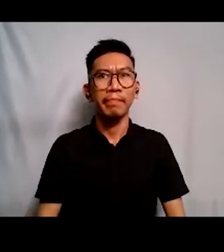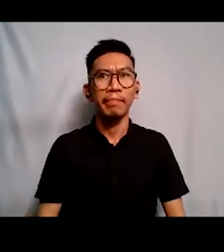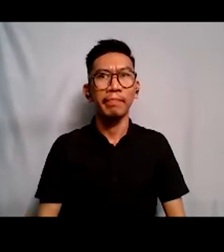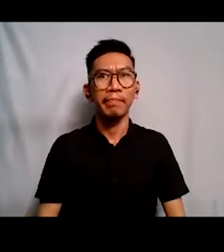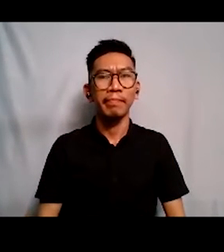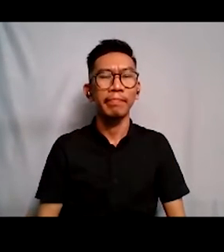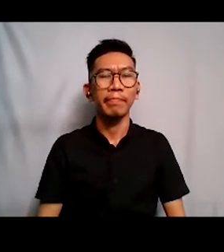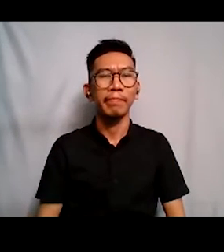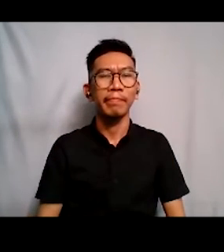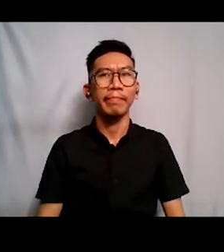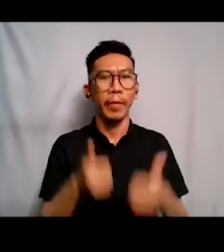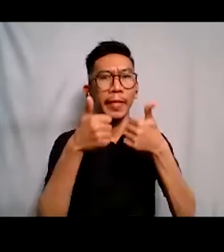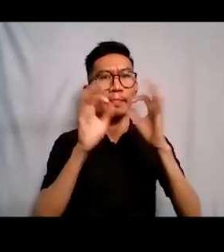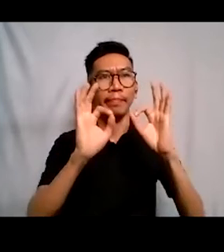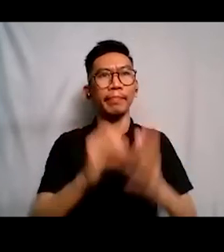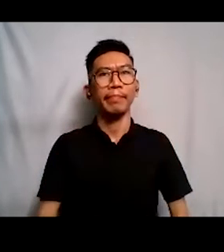Okay.